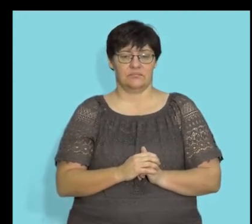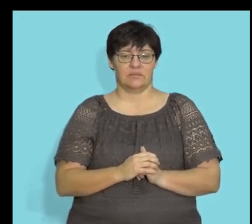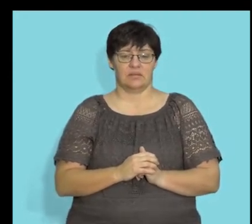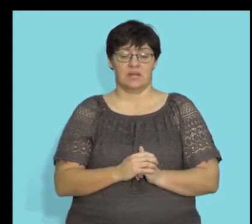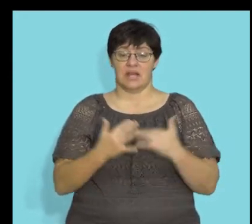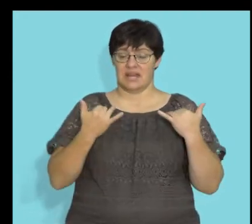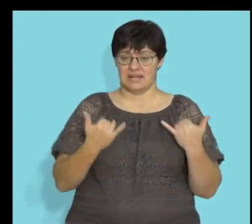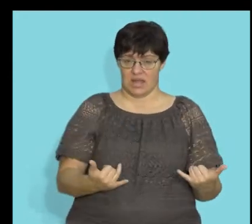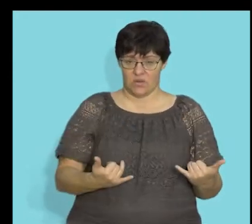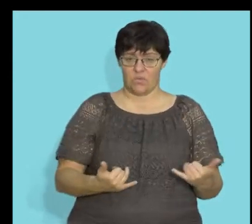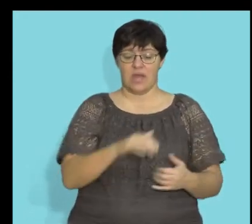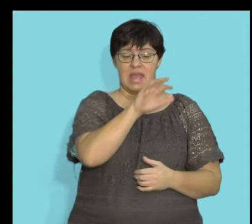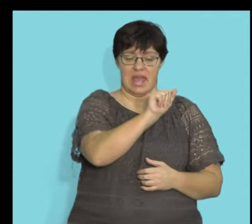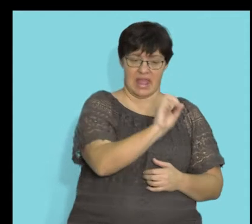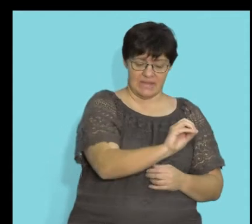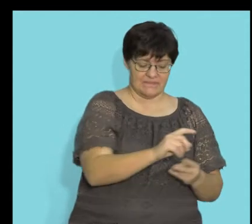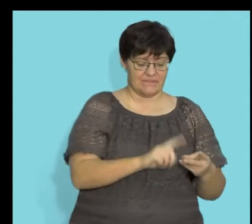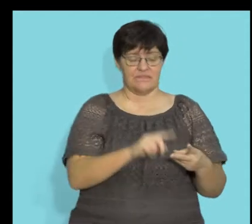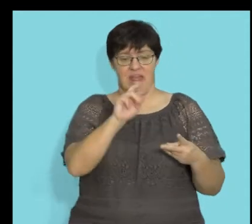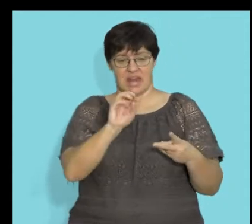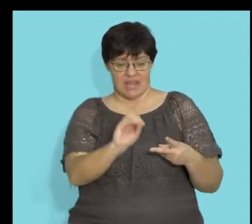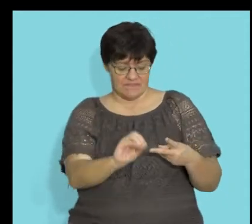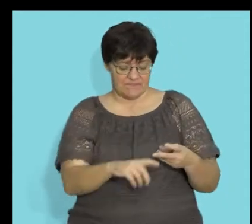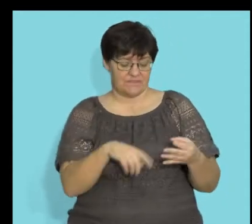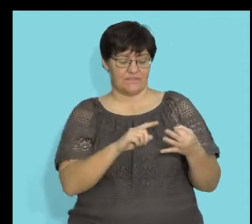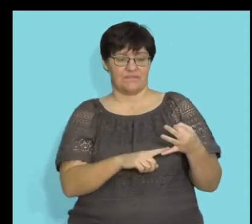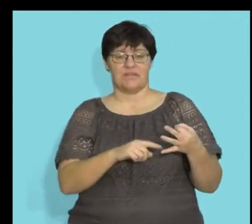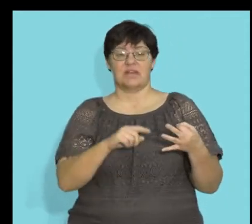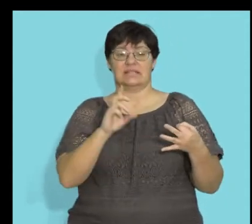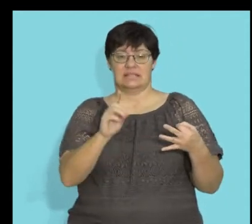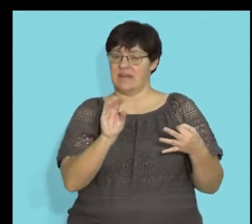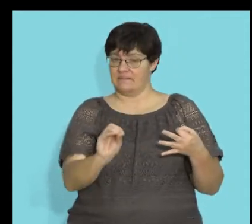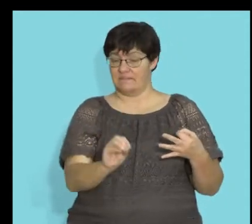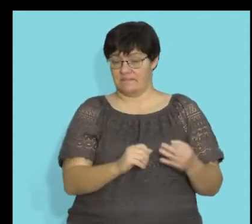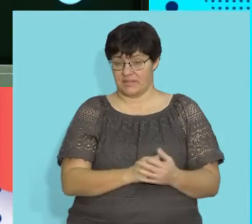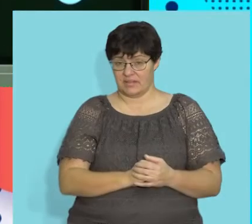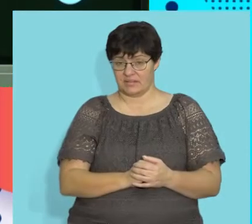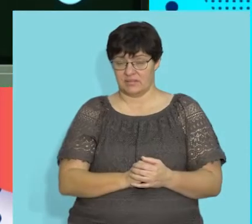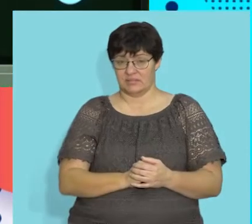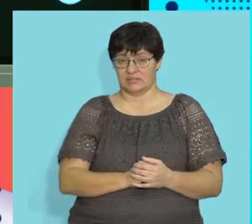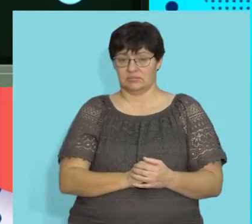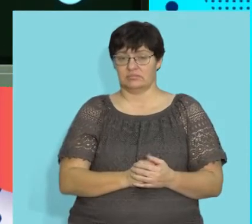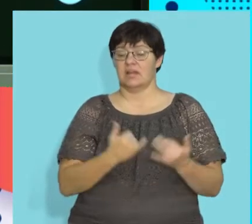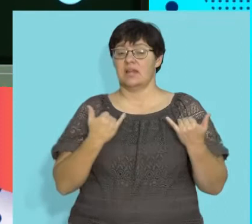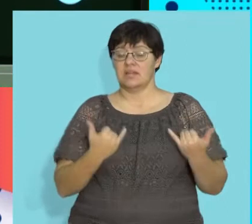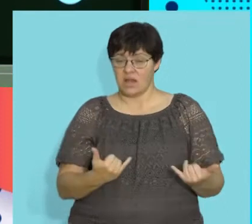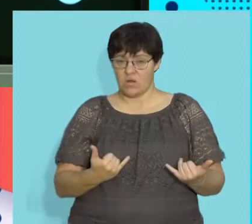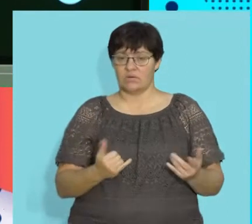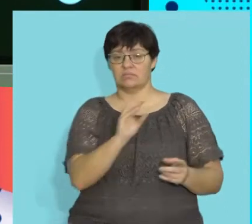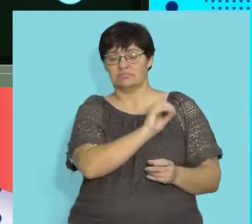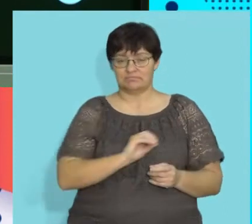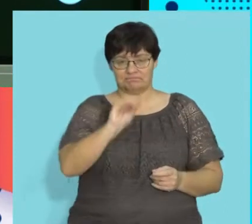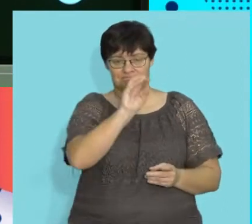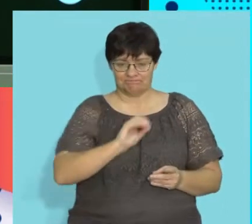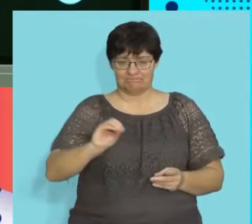Great, guys. So now we have our A, we have our N, and we have our D. At this point, I can now